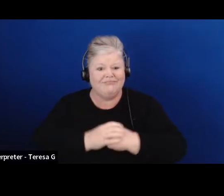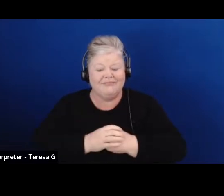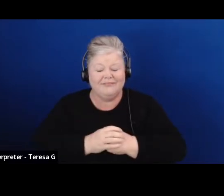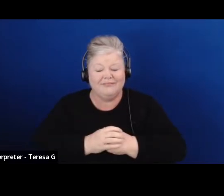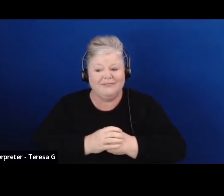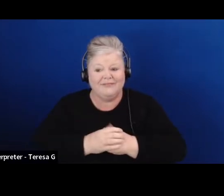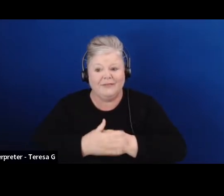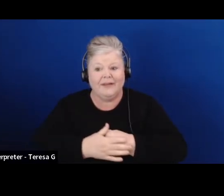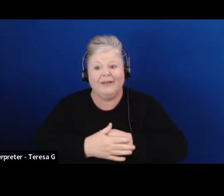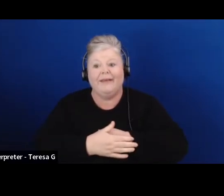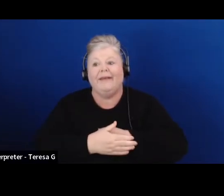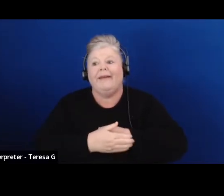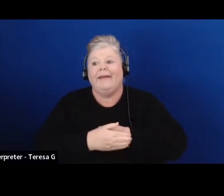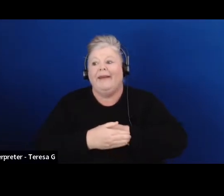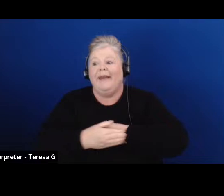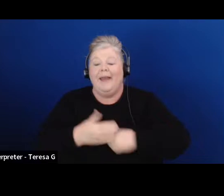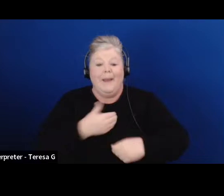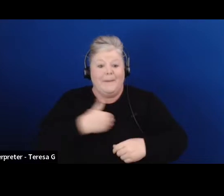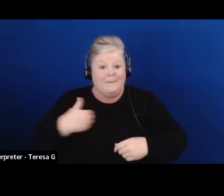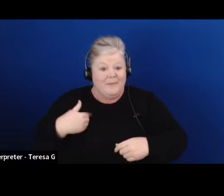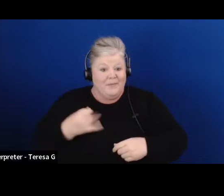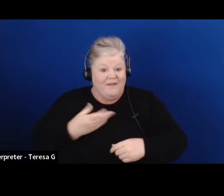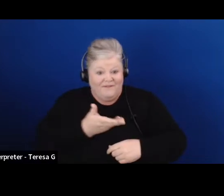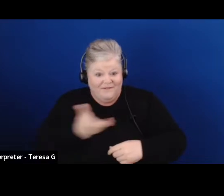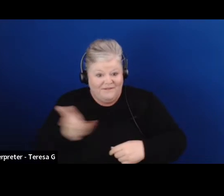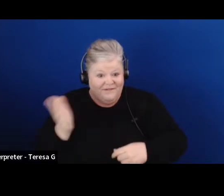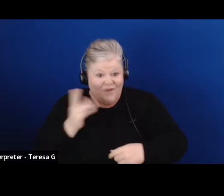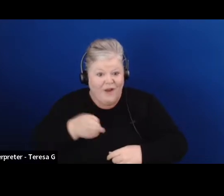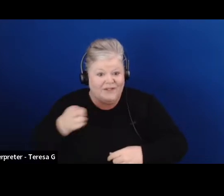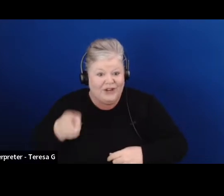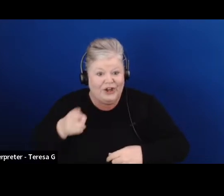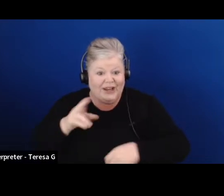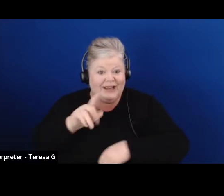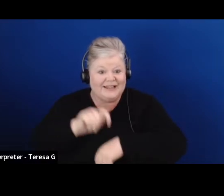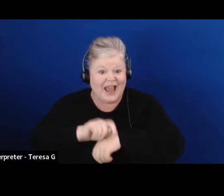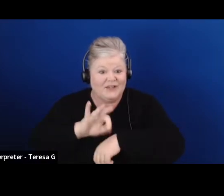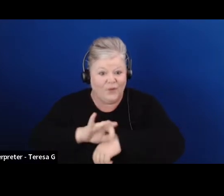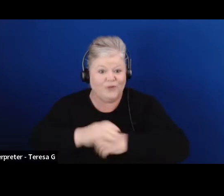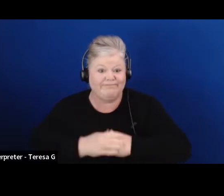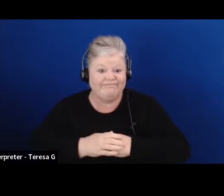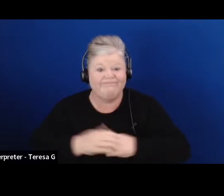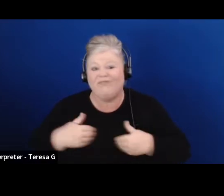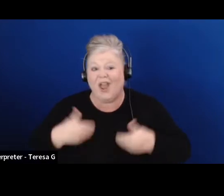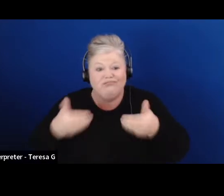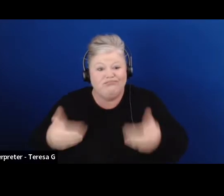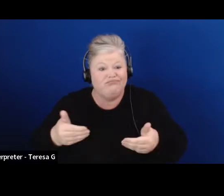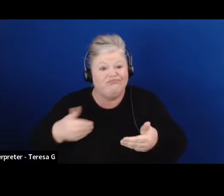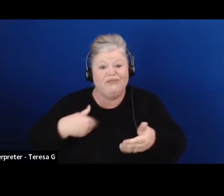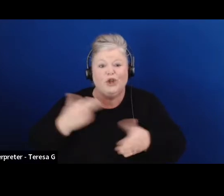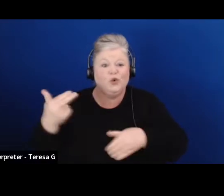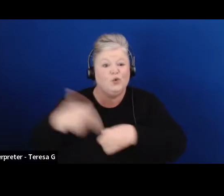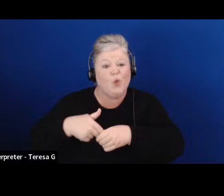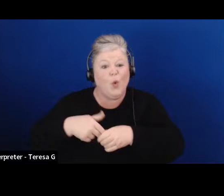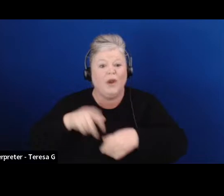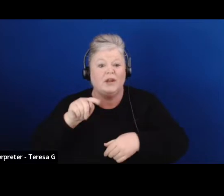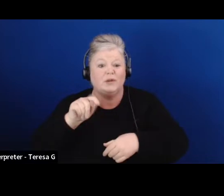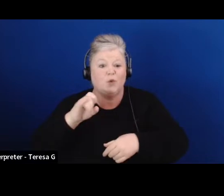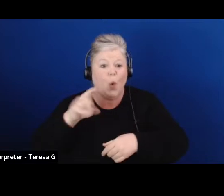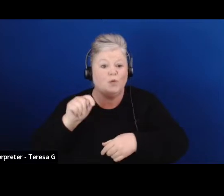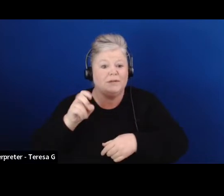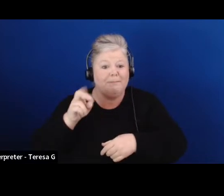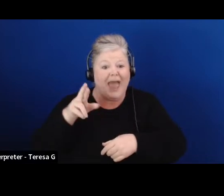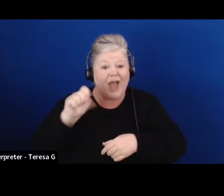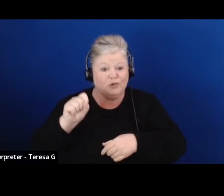Members of the Arizona Hard of Hearing Task Force, I joined Toastmasters to learn how to think on my feet